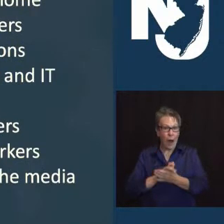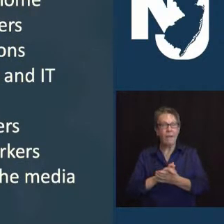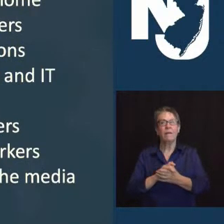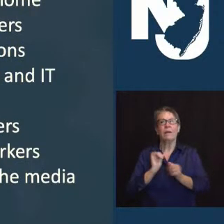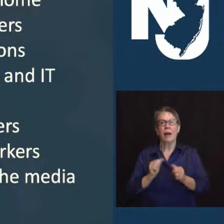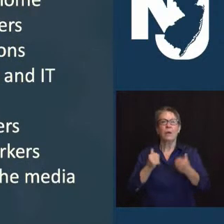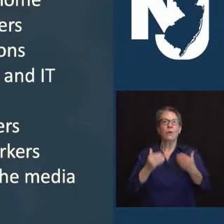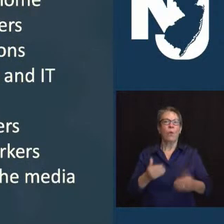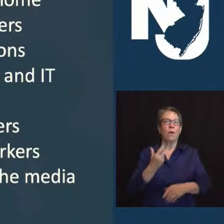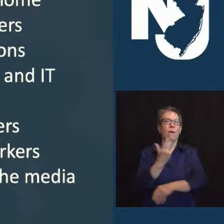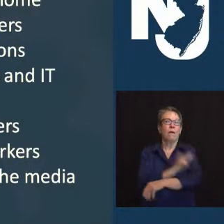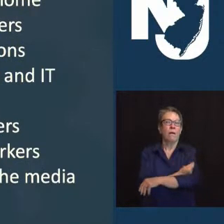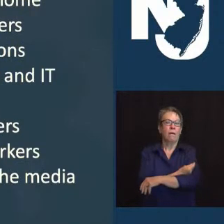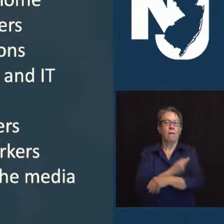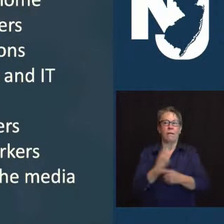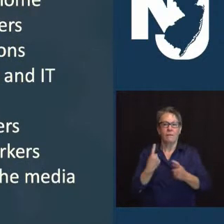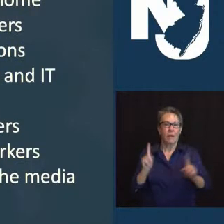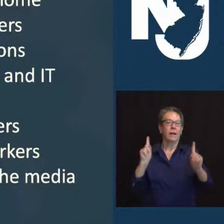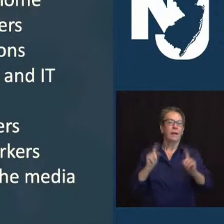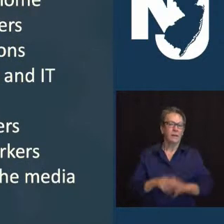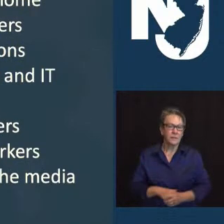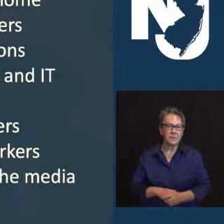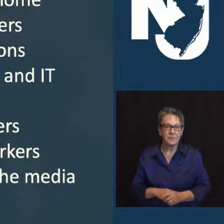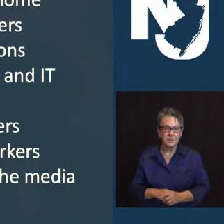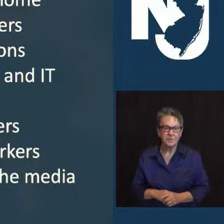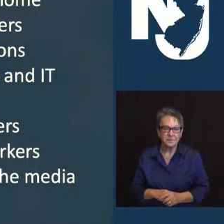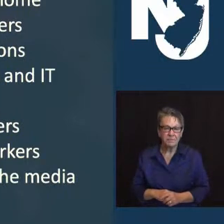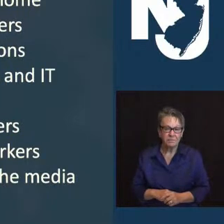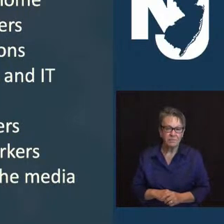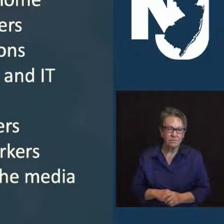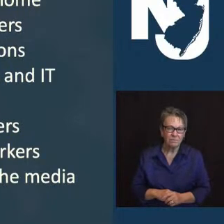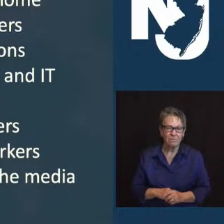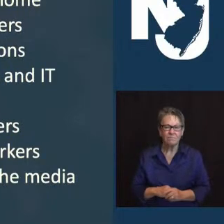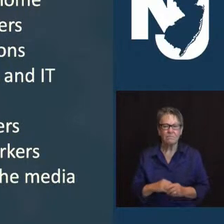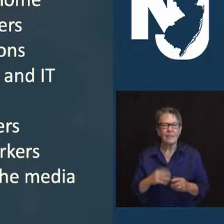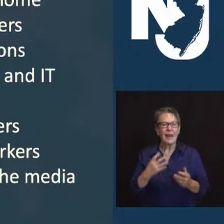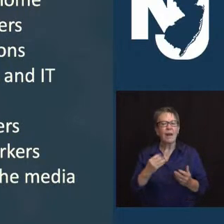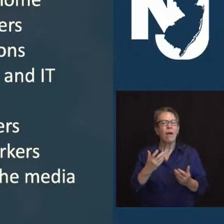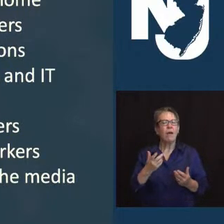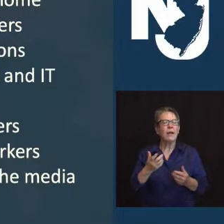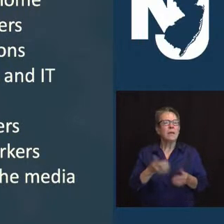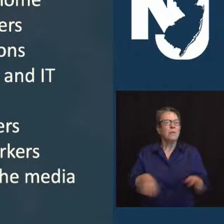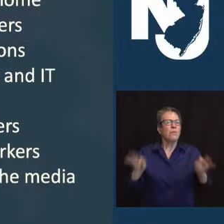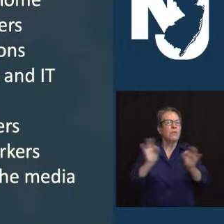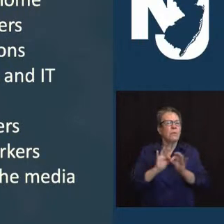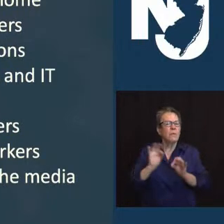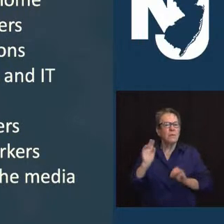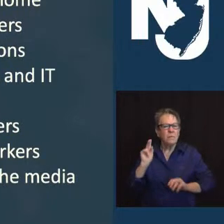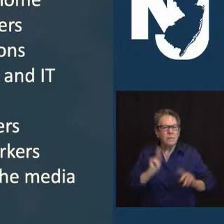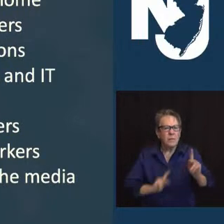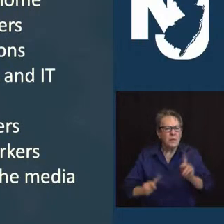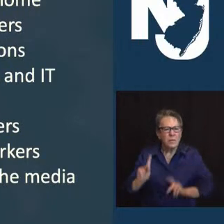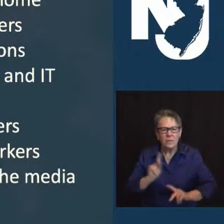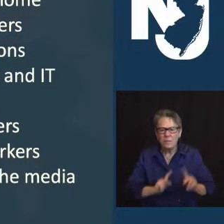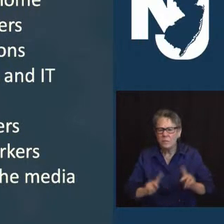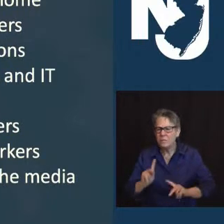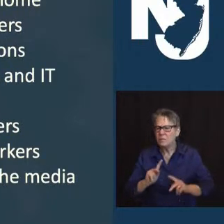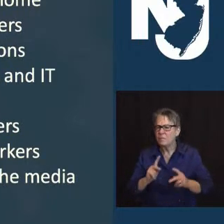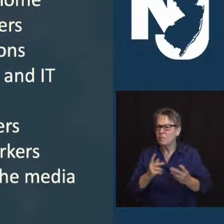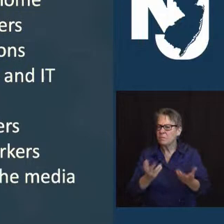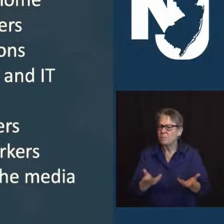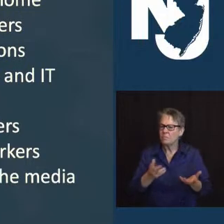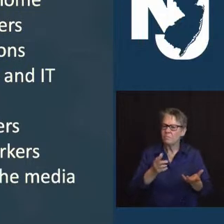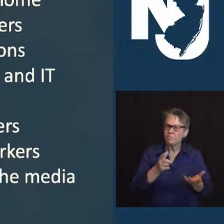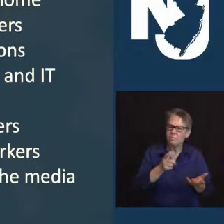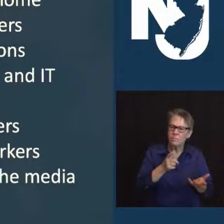pursuing. I think an even bigger piece of news, which we're breaking today, is we